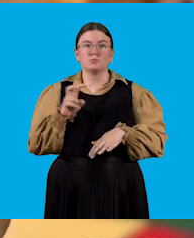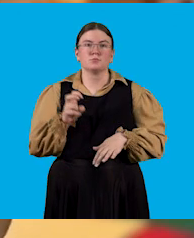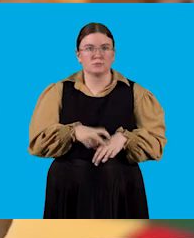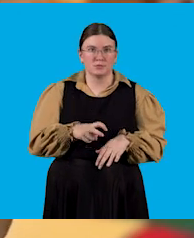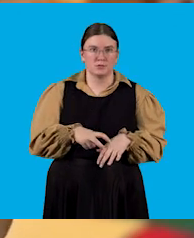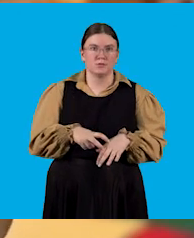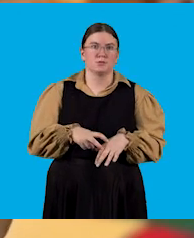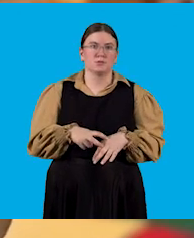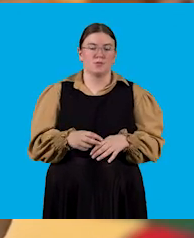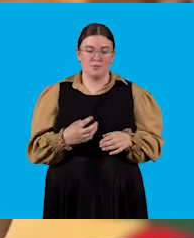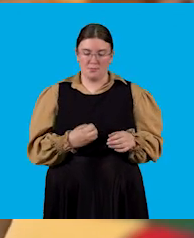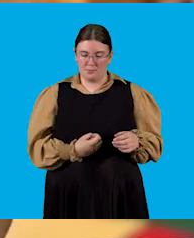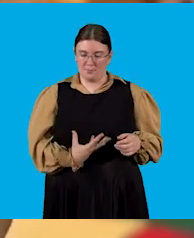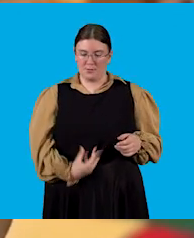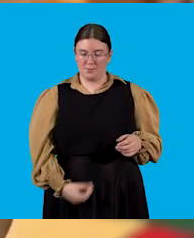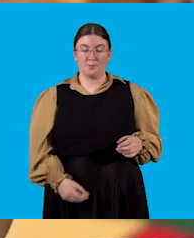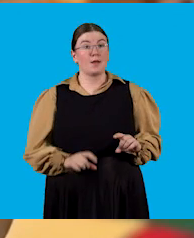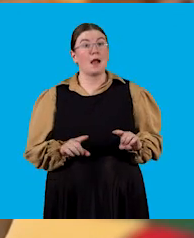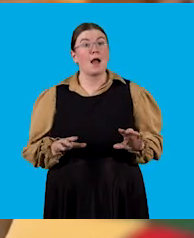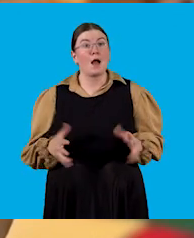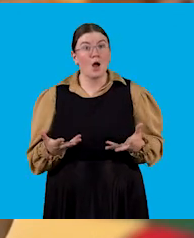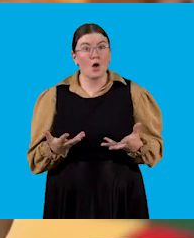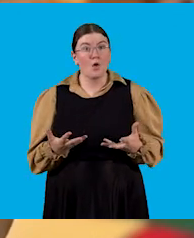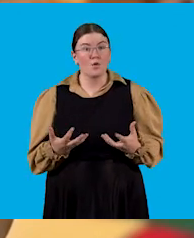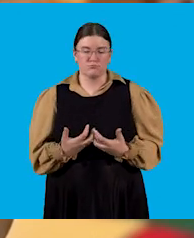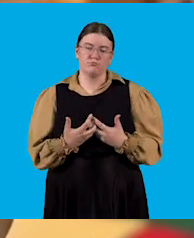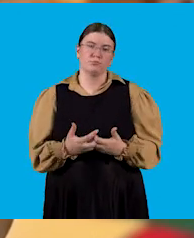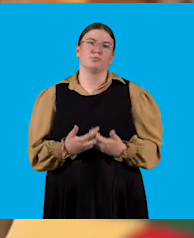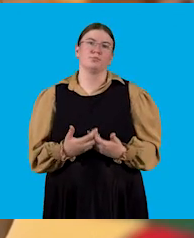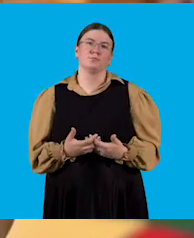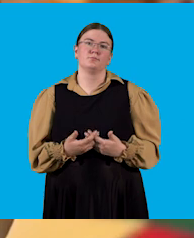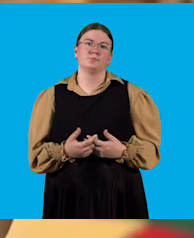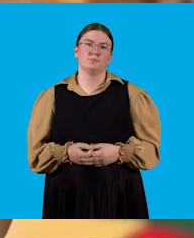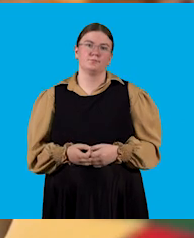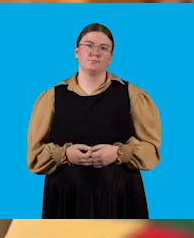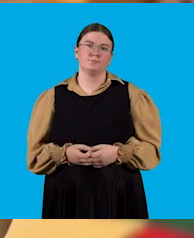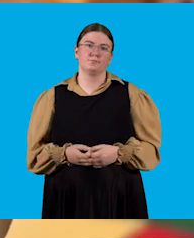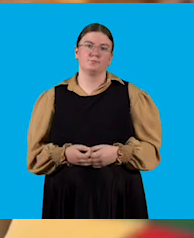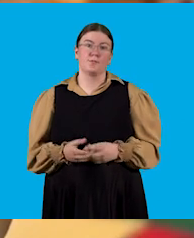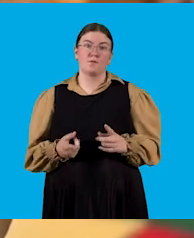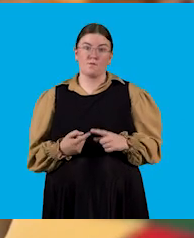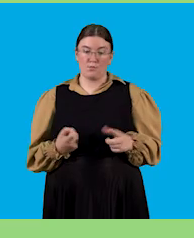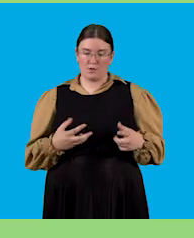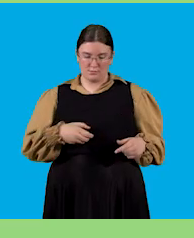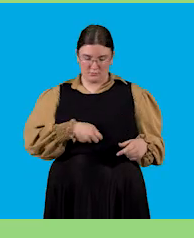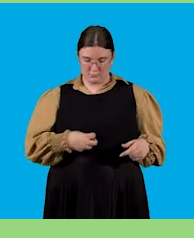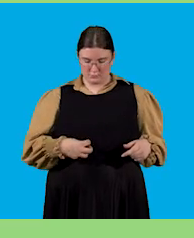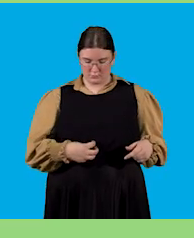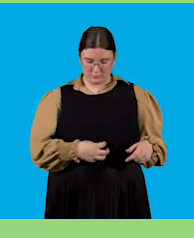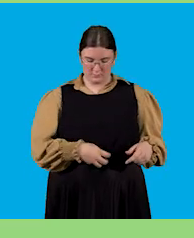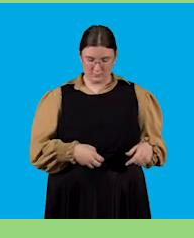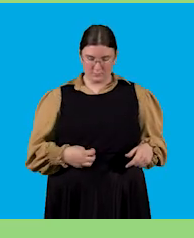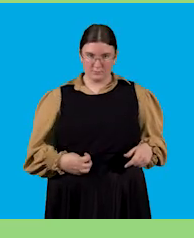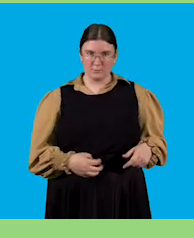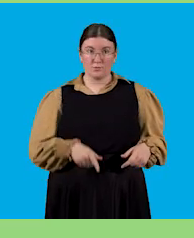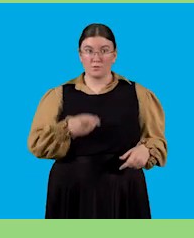body will be removed as solid waste. And this is from the digestive tract. As